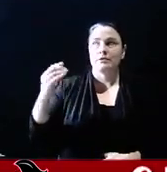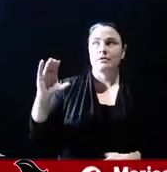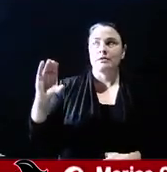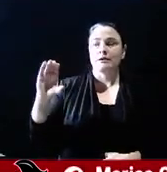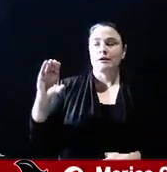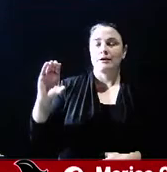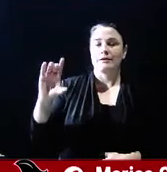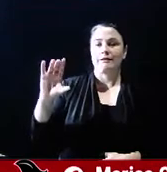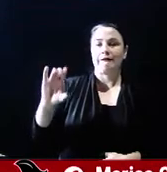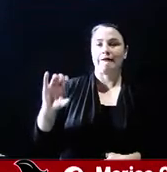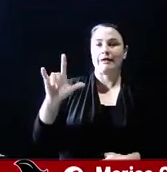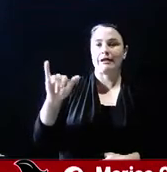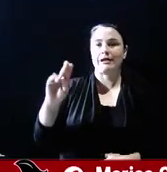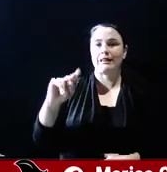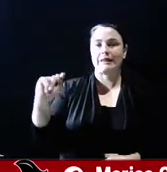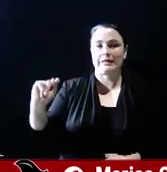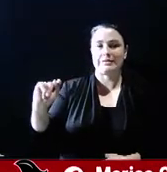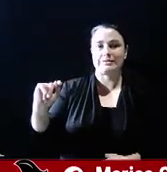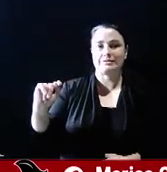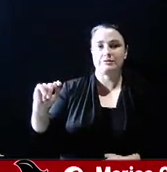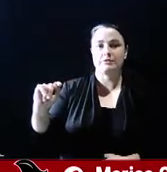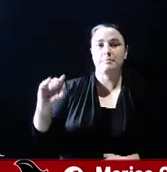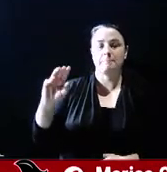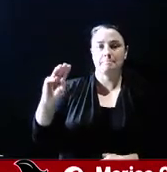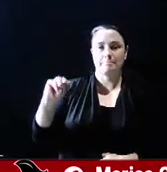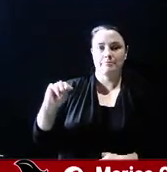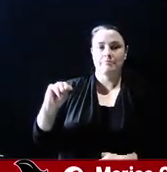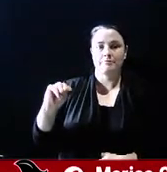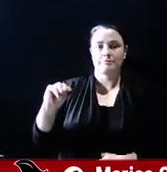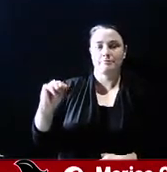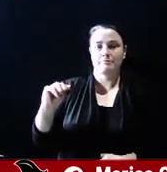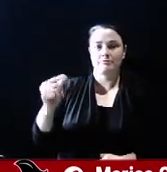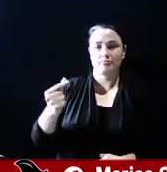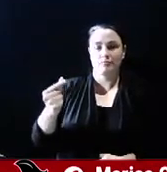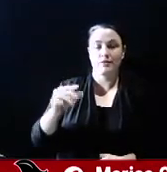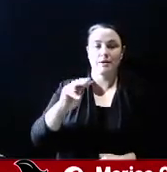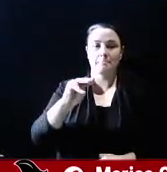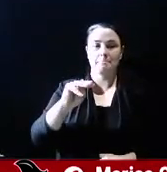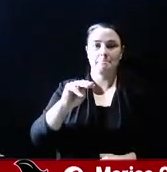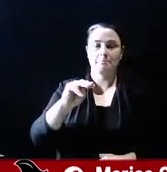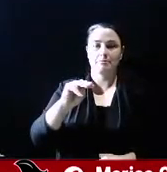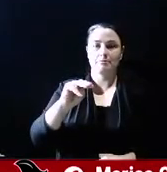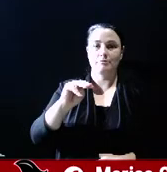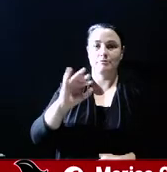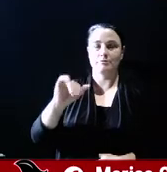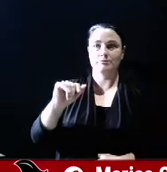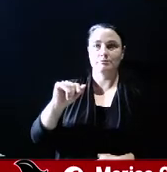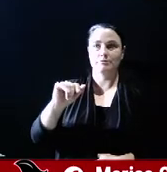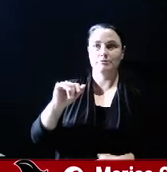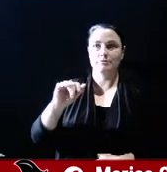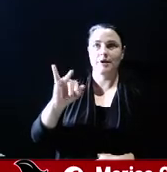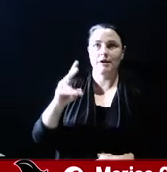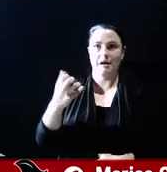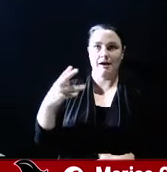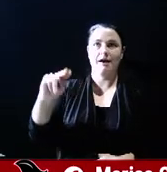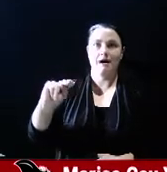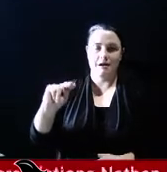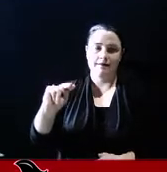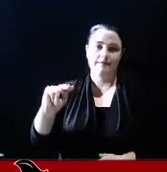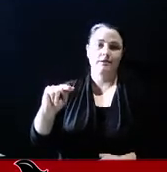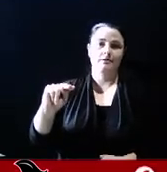Matthew Griffith. Tasha Nicola Griffith. Ivan